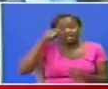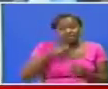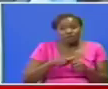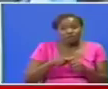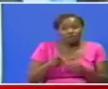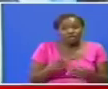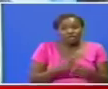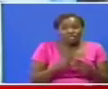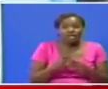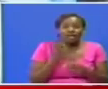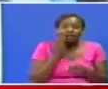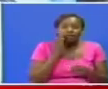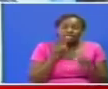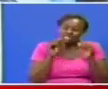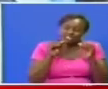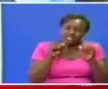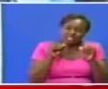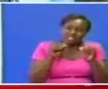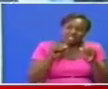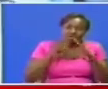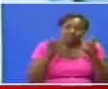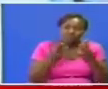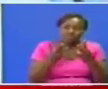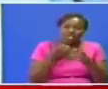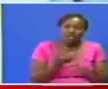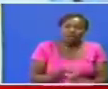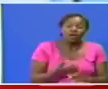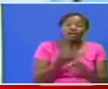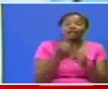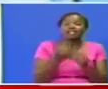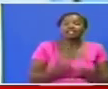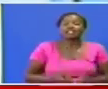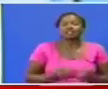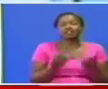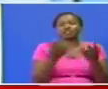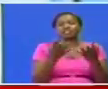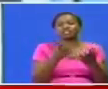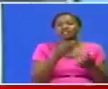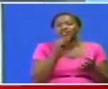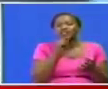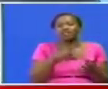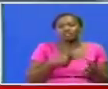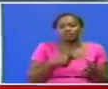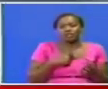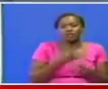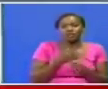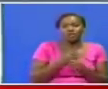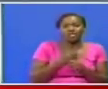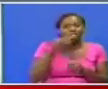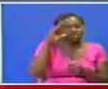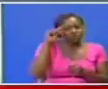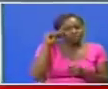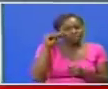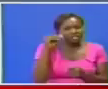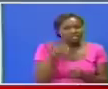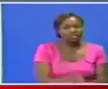me about family and hard work and sacrifice. My father was working in Mombasa. I could